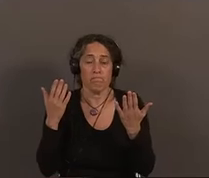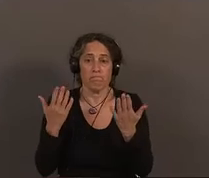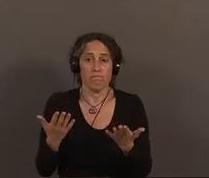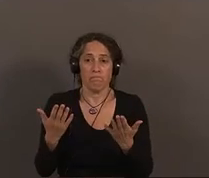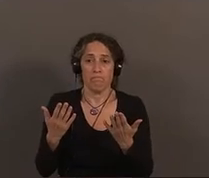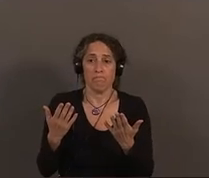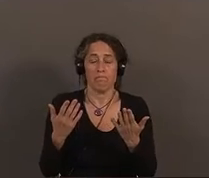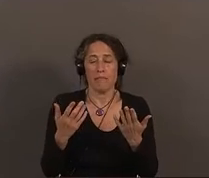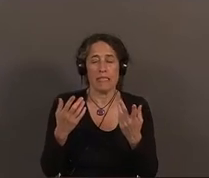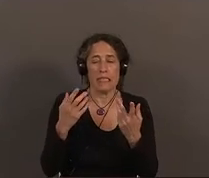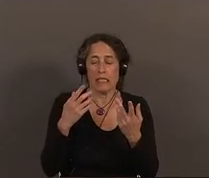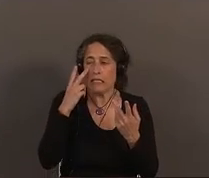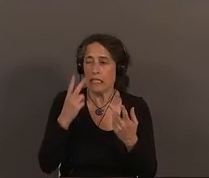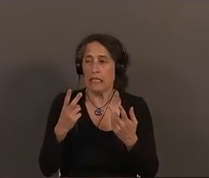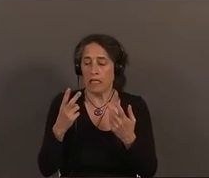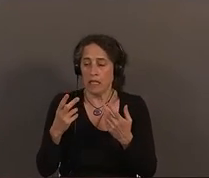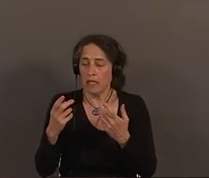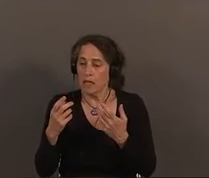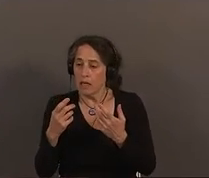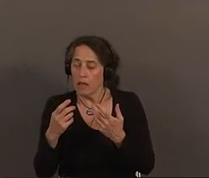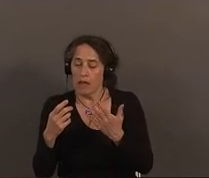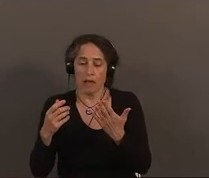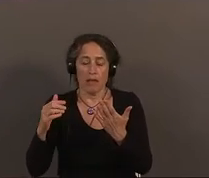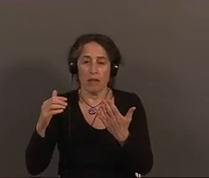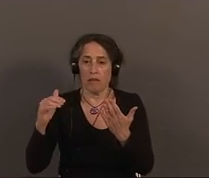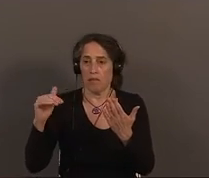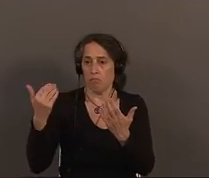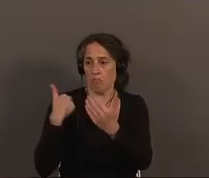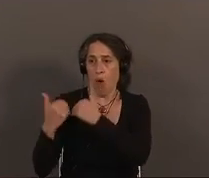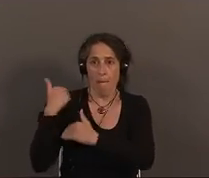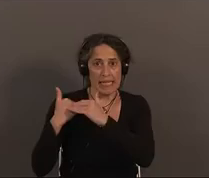all sorts of compliments to you all for what you have said.